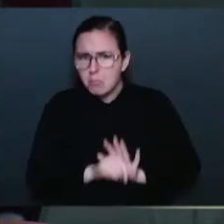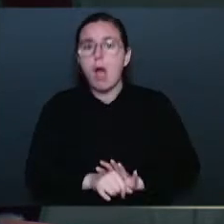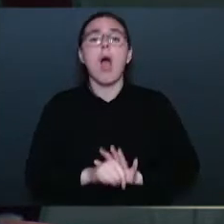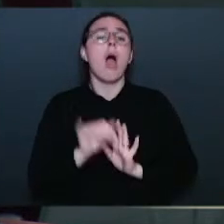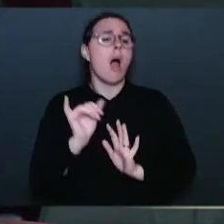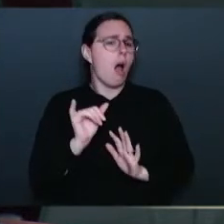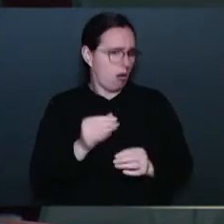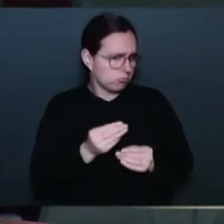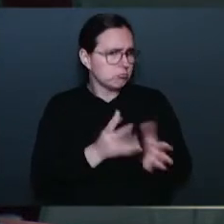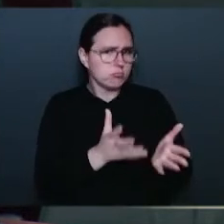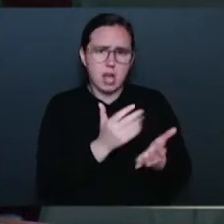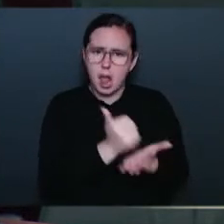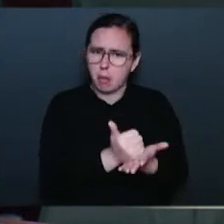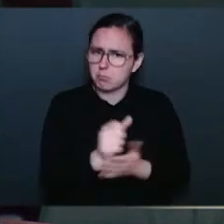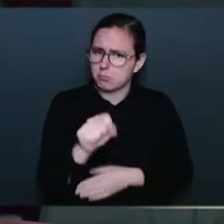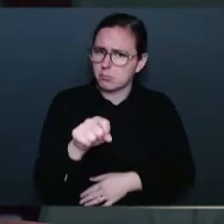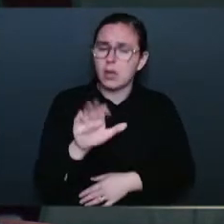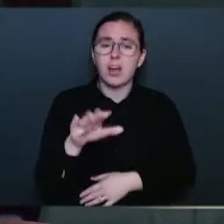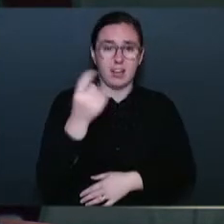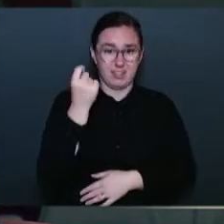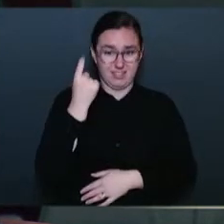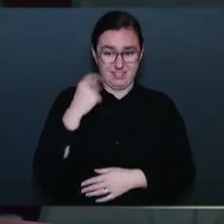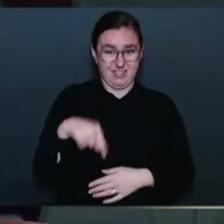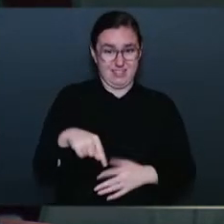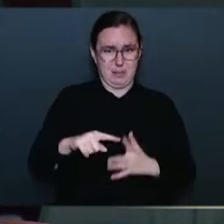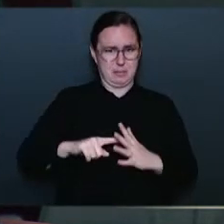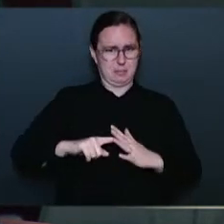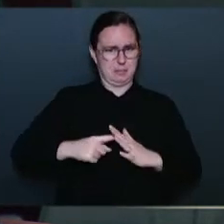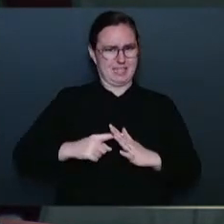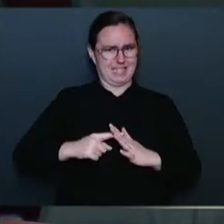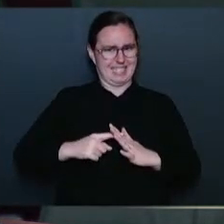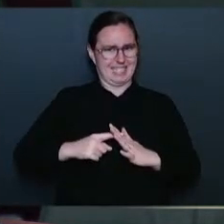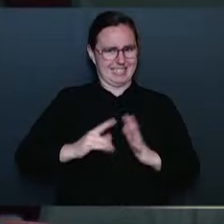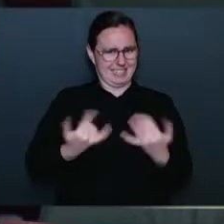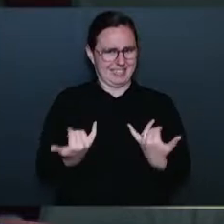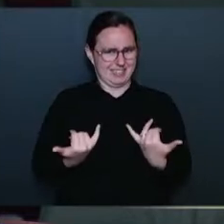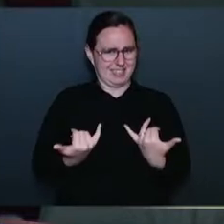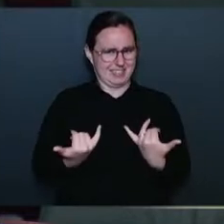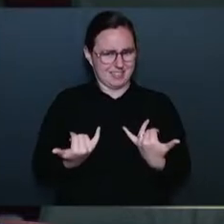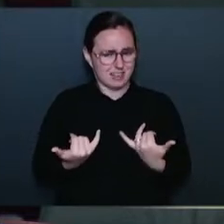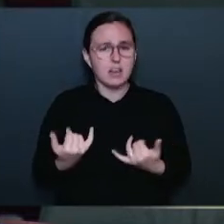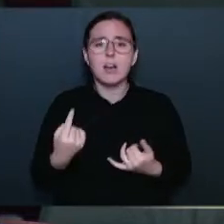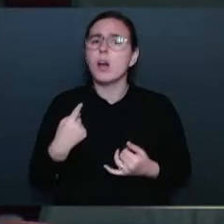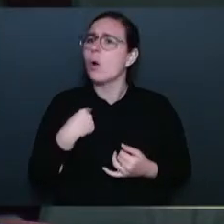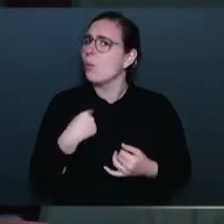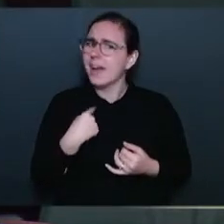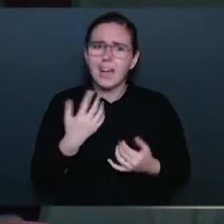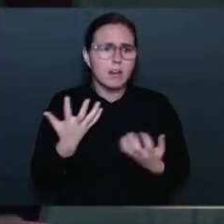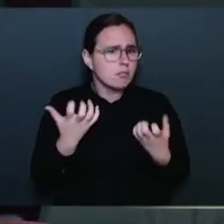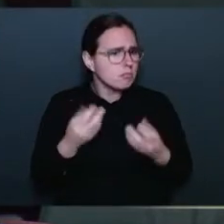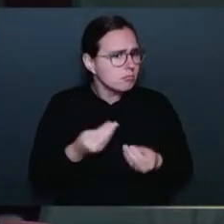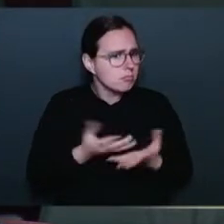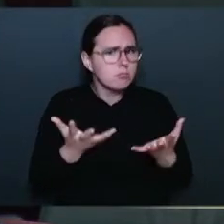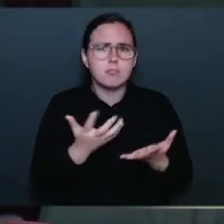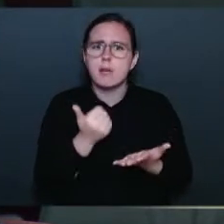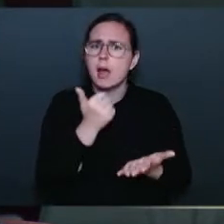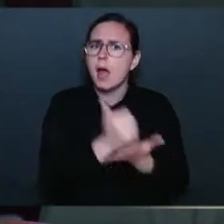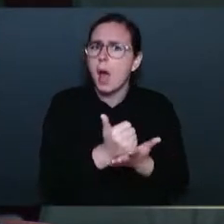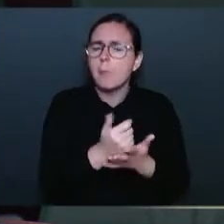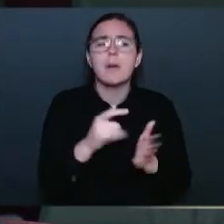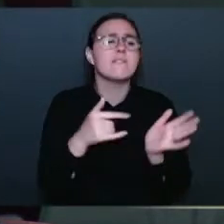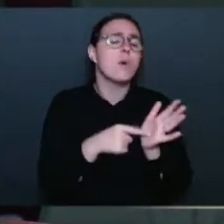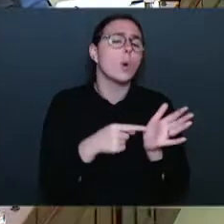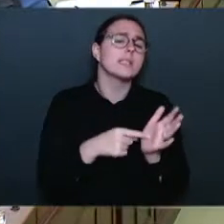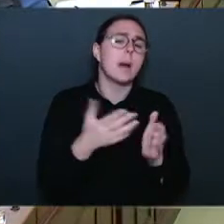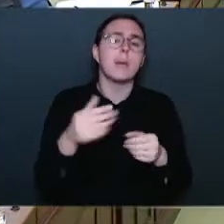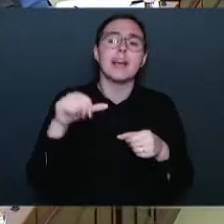albertans through gasoline and Diesel tax rebase through electricity rebates and through price protection on natural gas that's going to